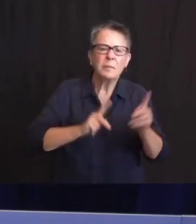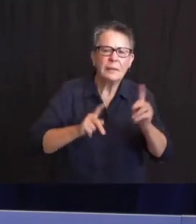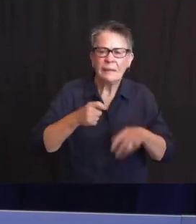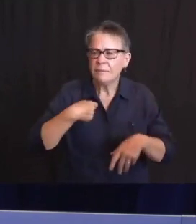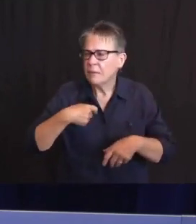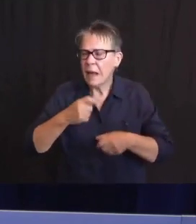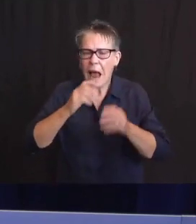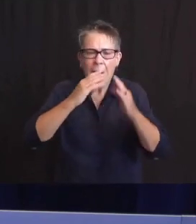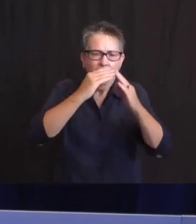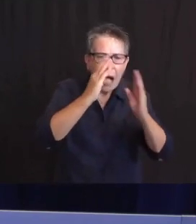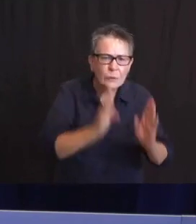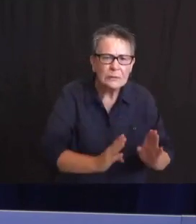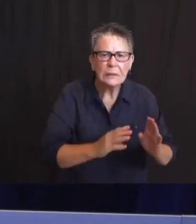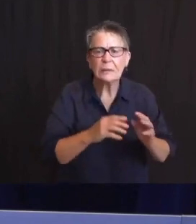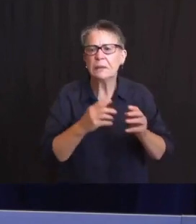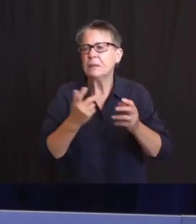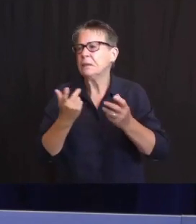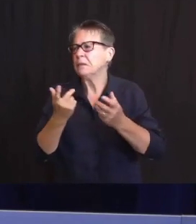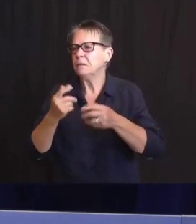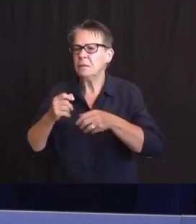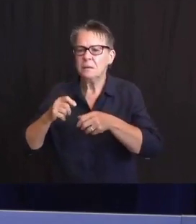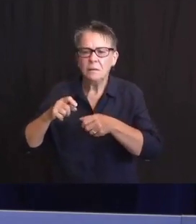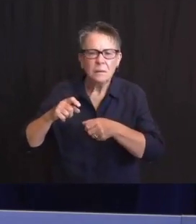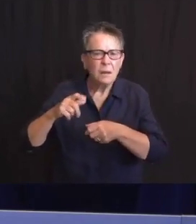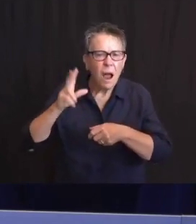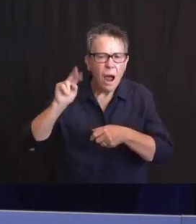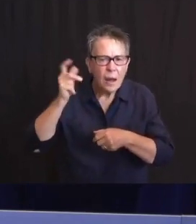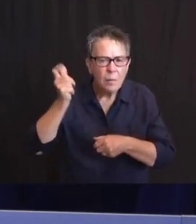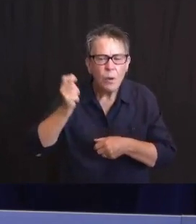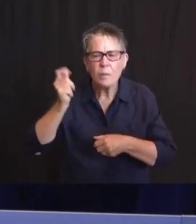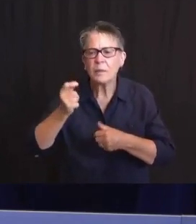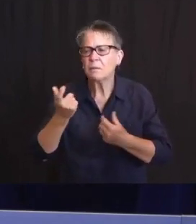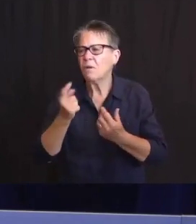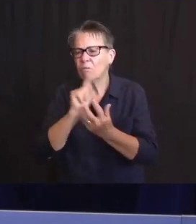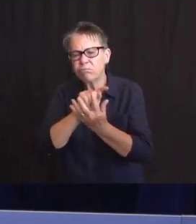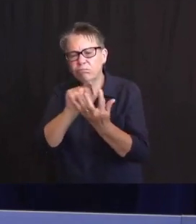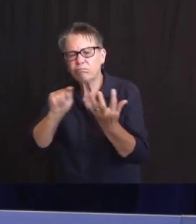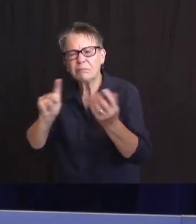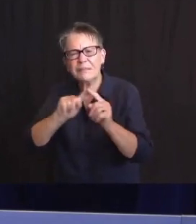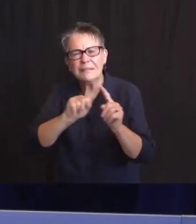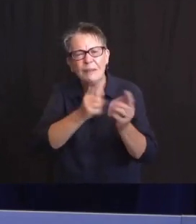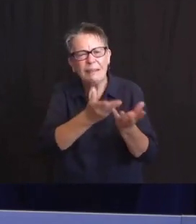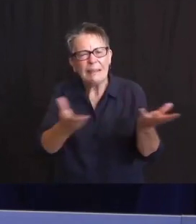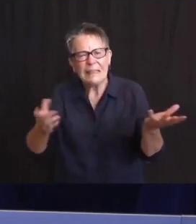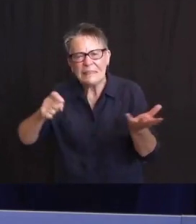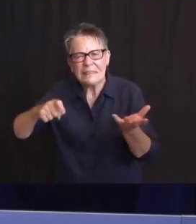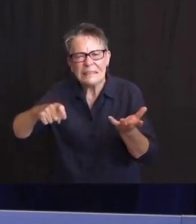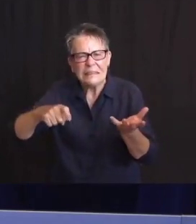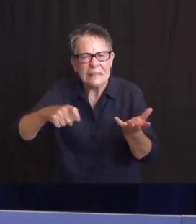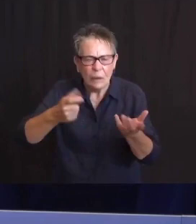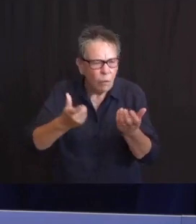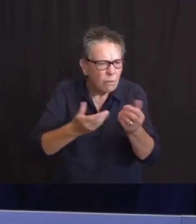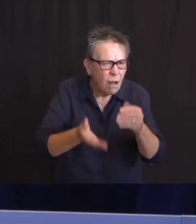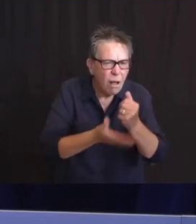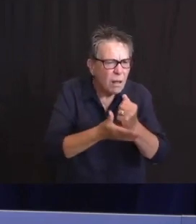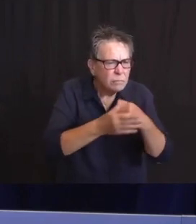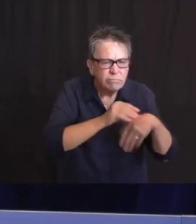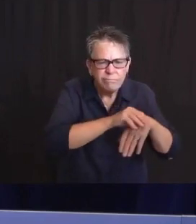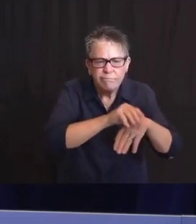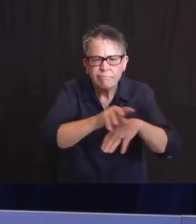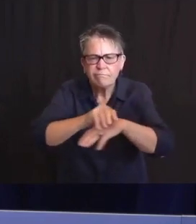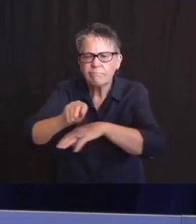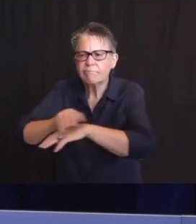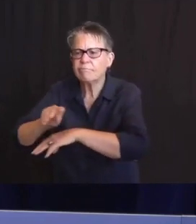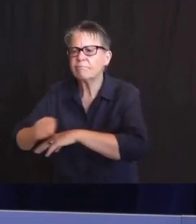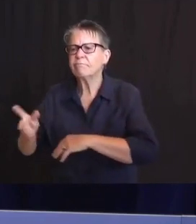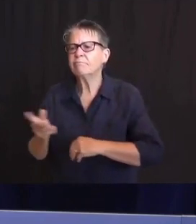unemployment compensation to allow them to quarantine effectively. These funds will be dispersed over a 2-year period and